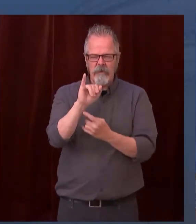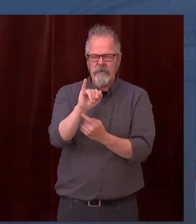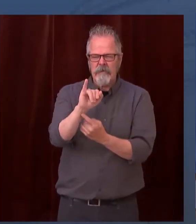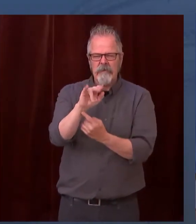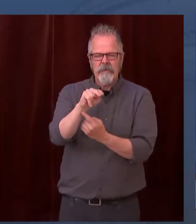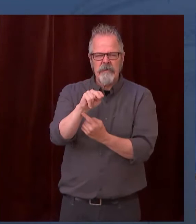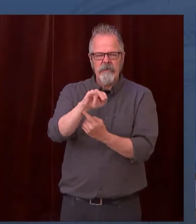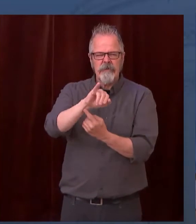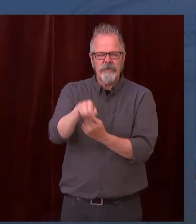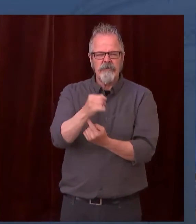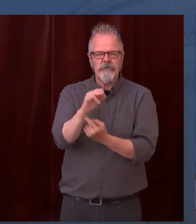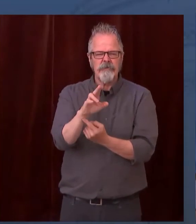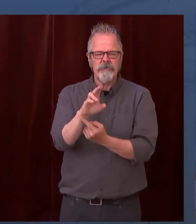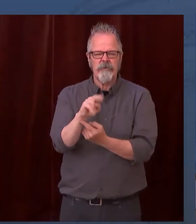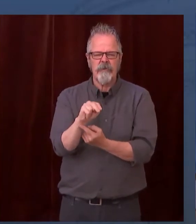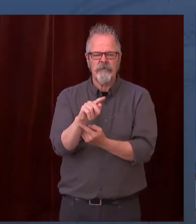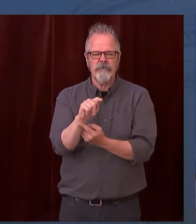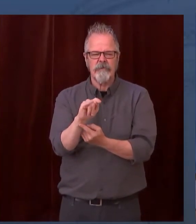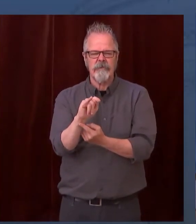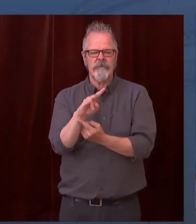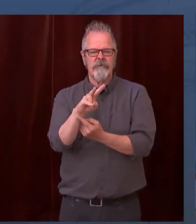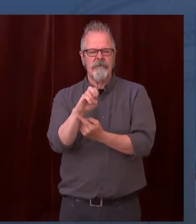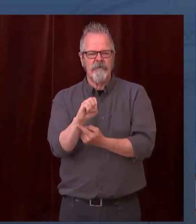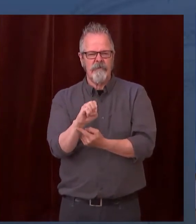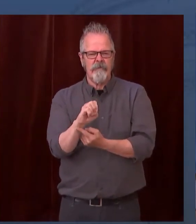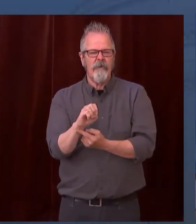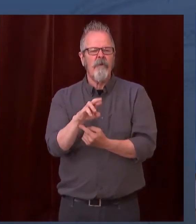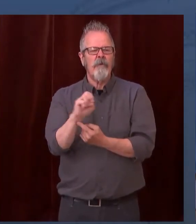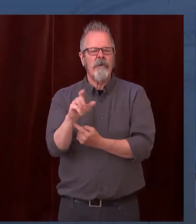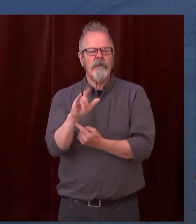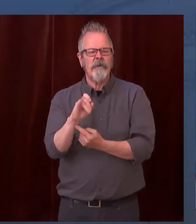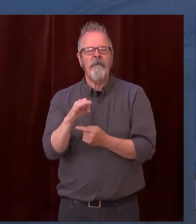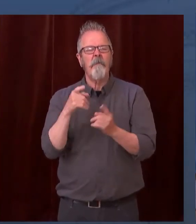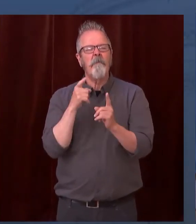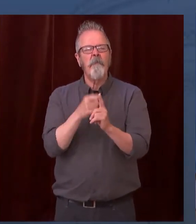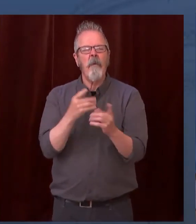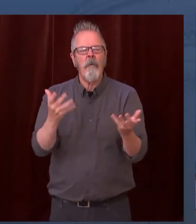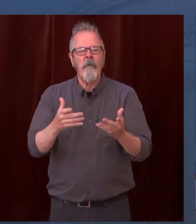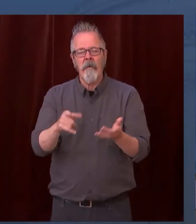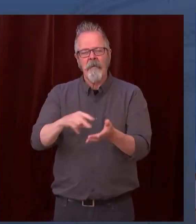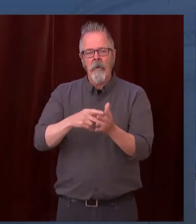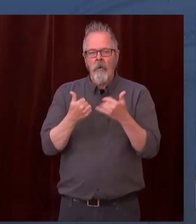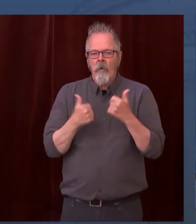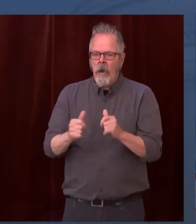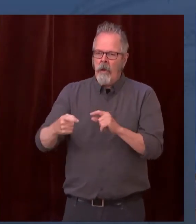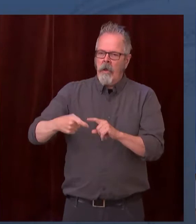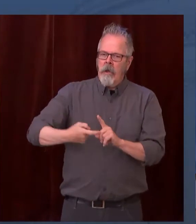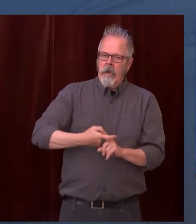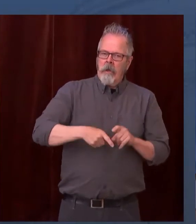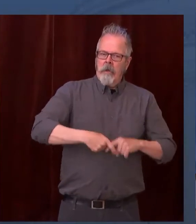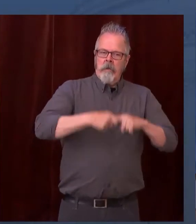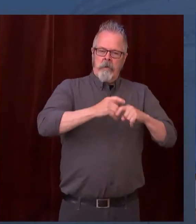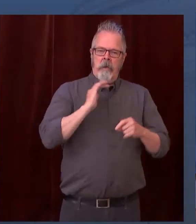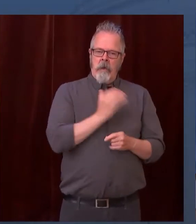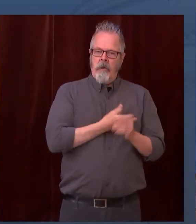one has been granted. Several lawsuits have been given up or abandoned.